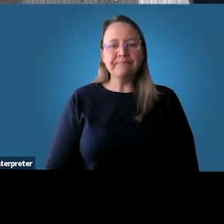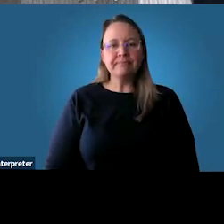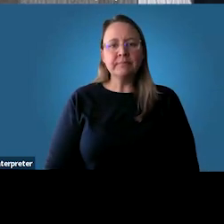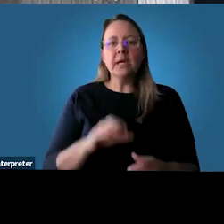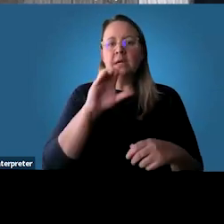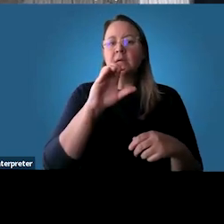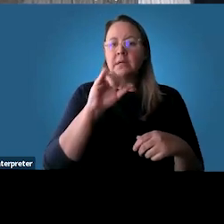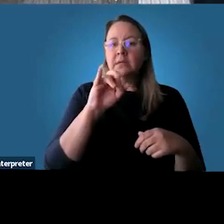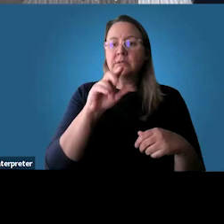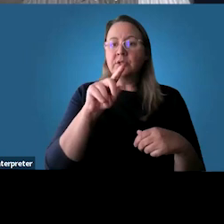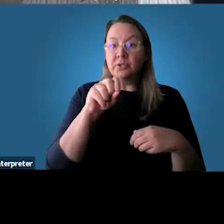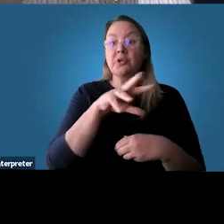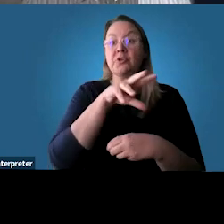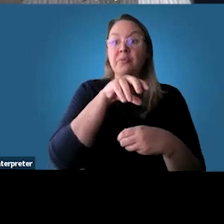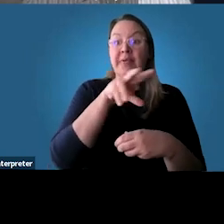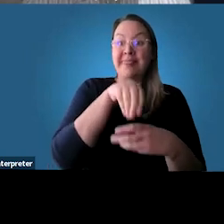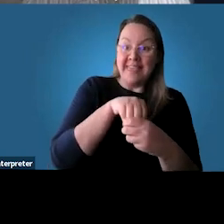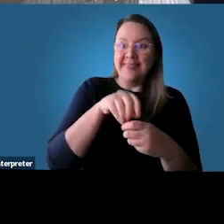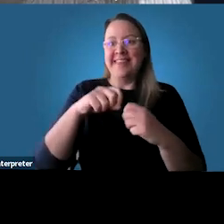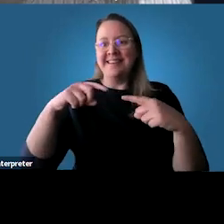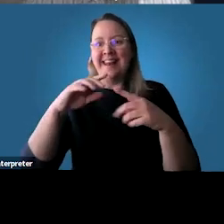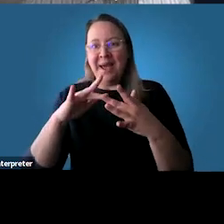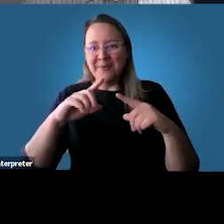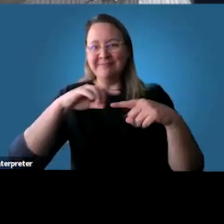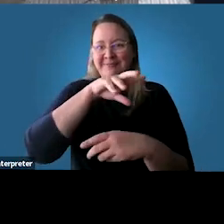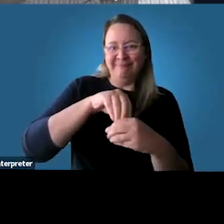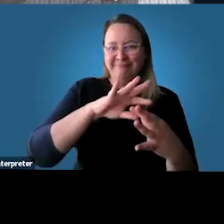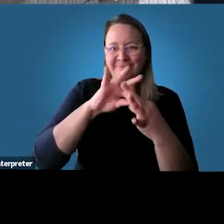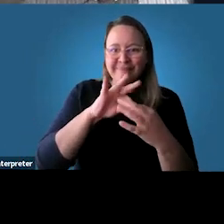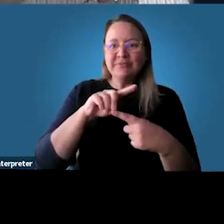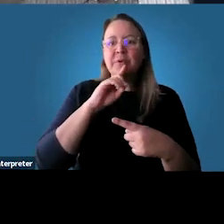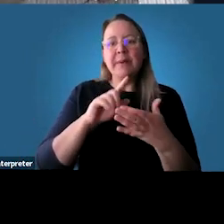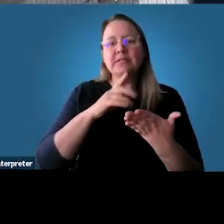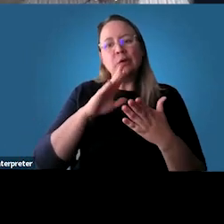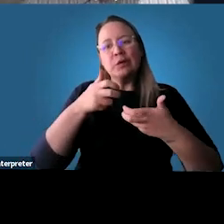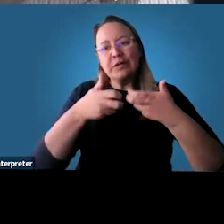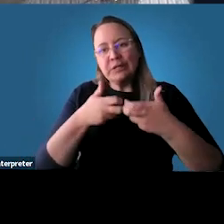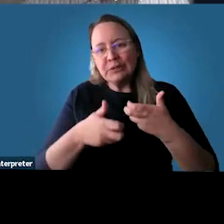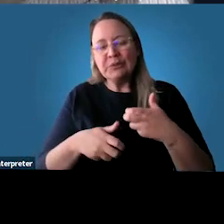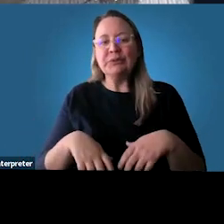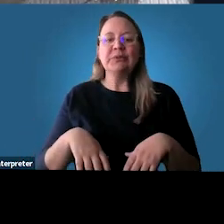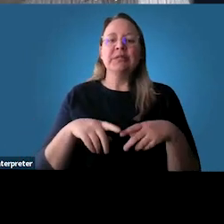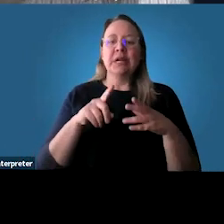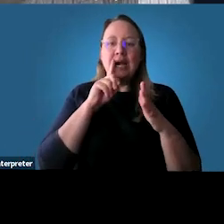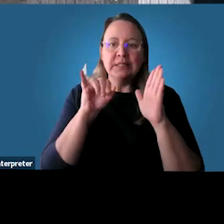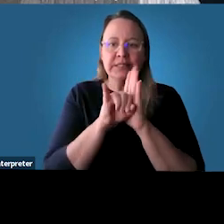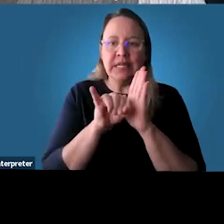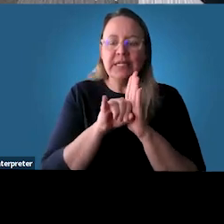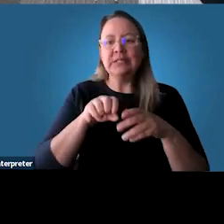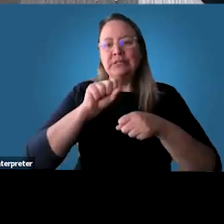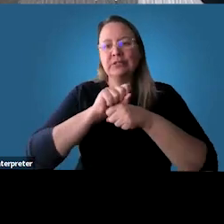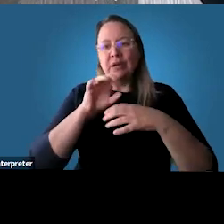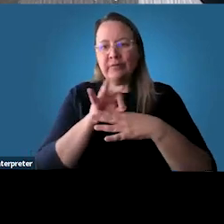Circles are your network within the network, so you can connect with folks based on your issues, identities, and job